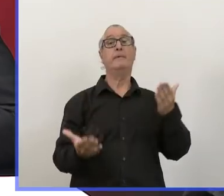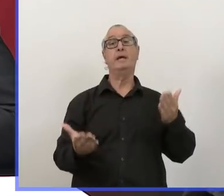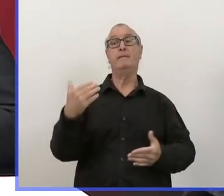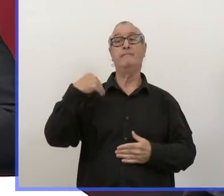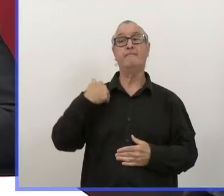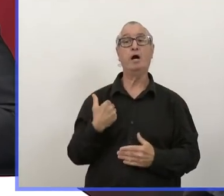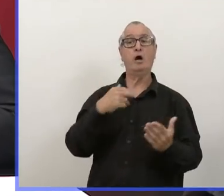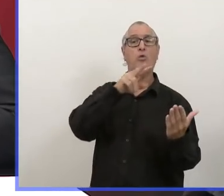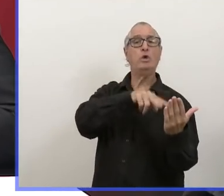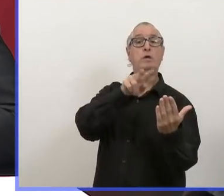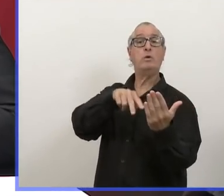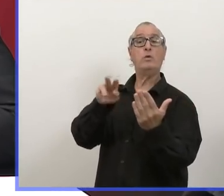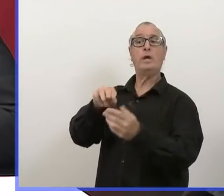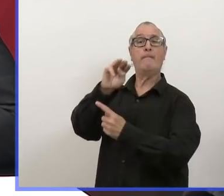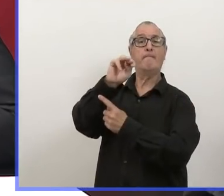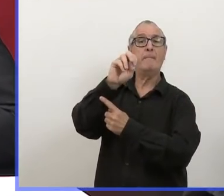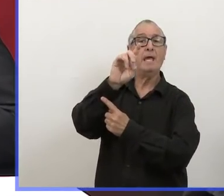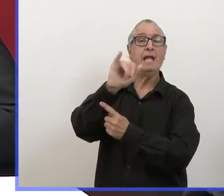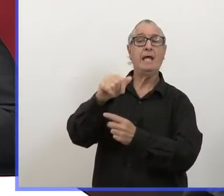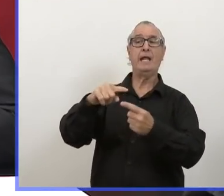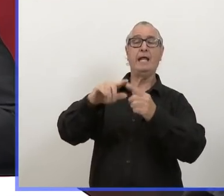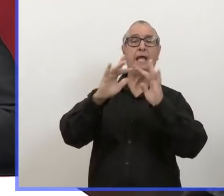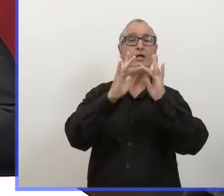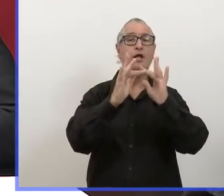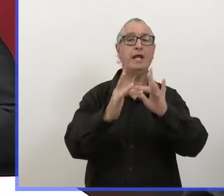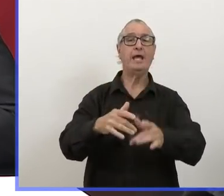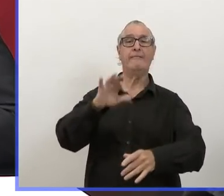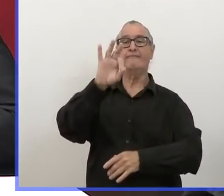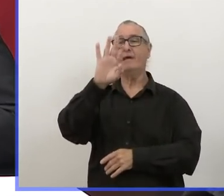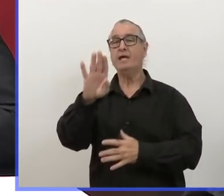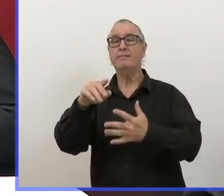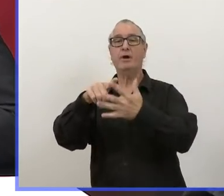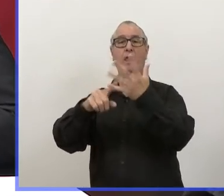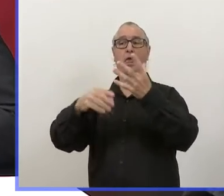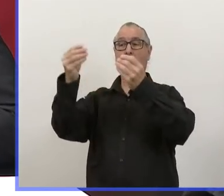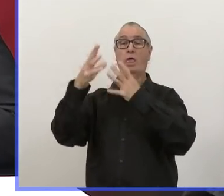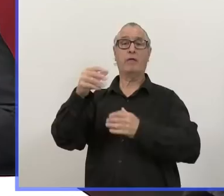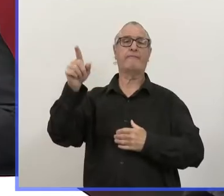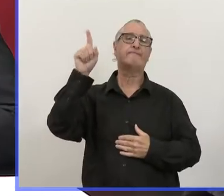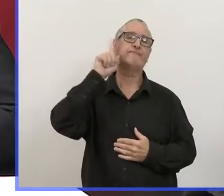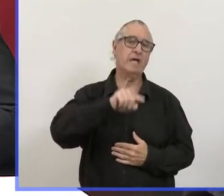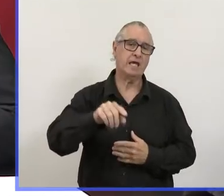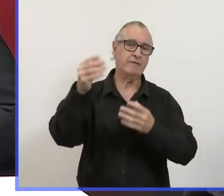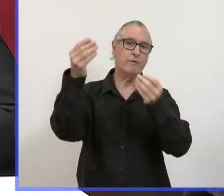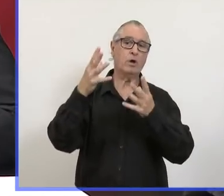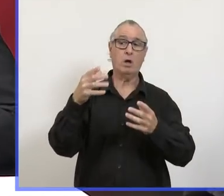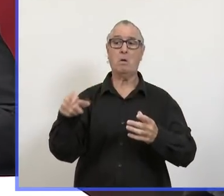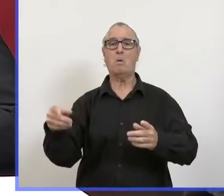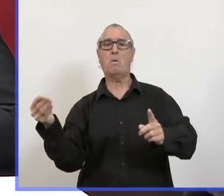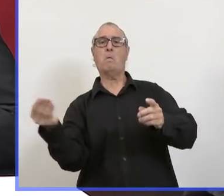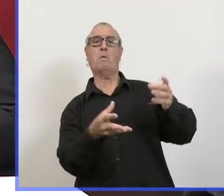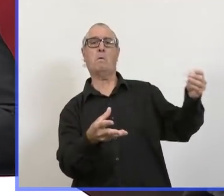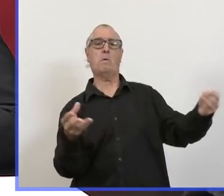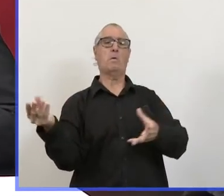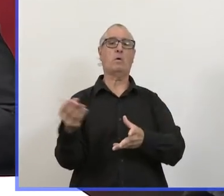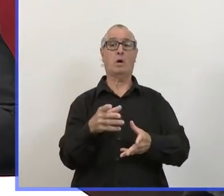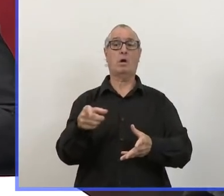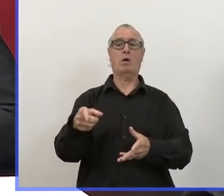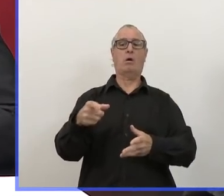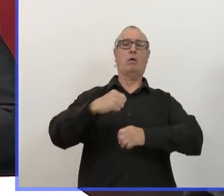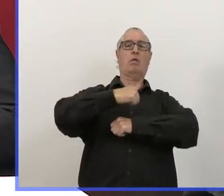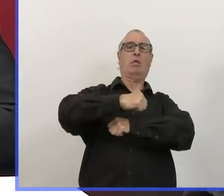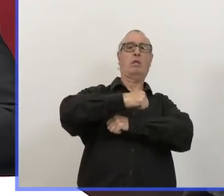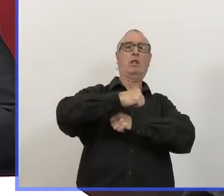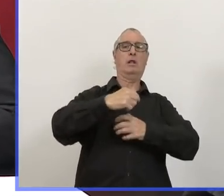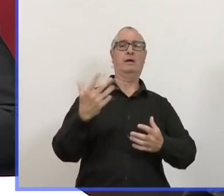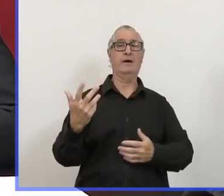know, the vaccines are safe, vaccines are effective, and vaccines are what's going to be required for us to get back to those